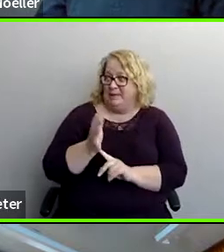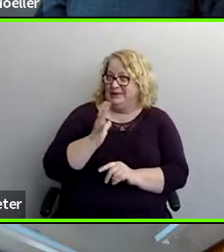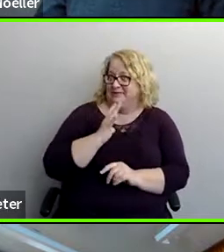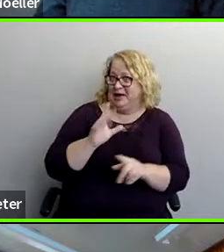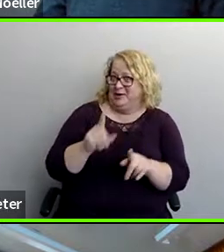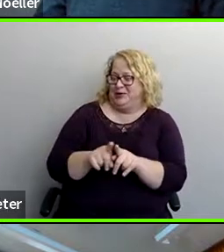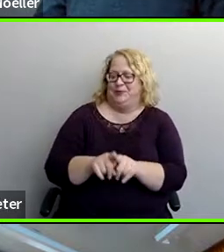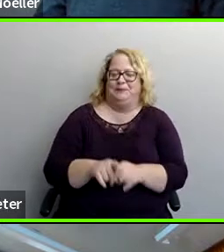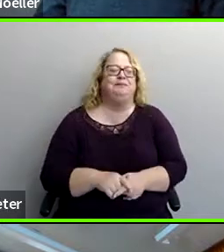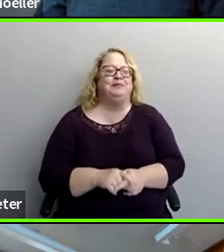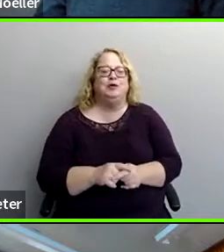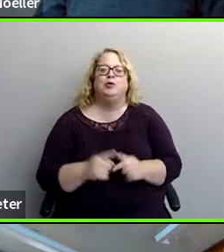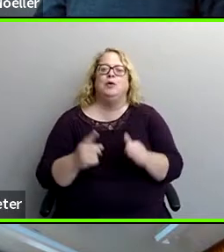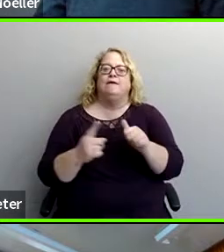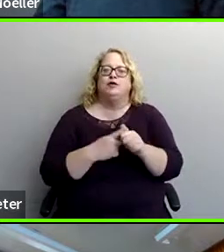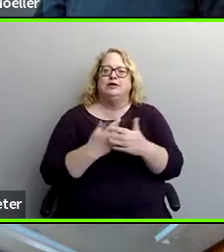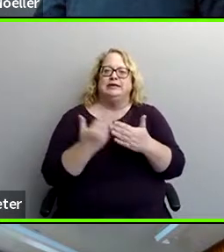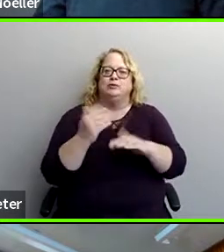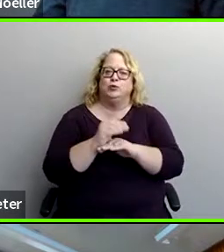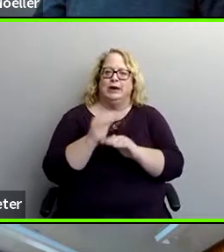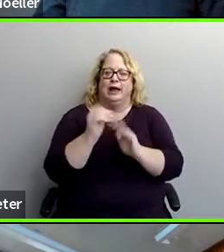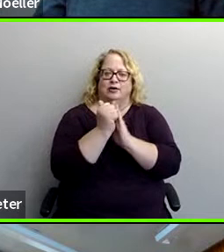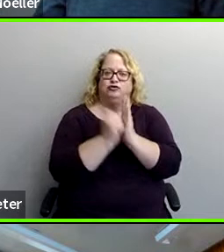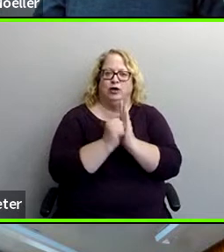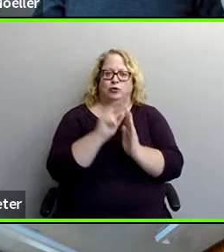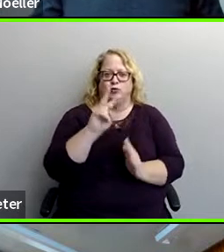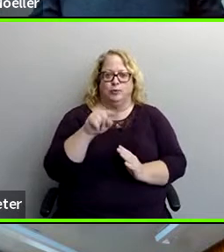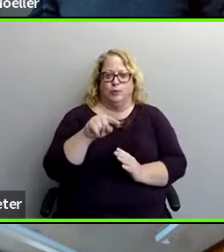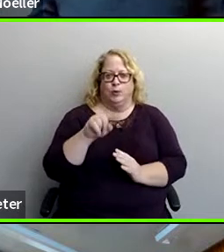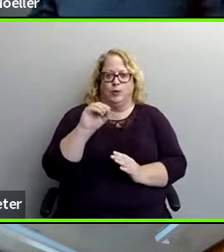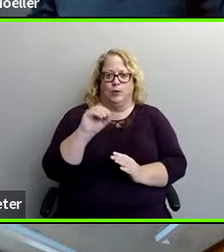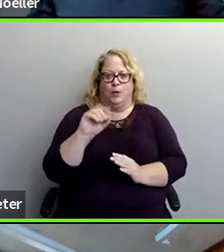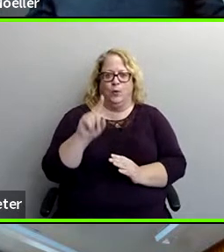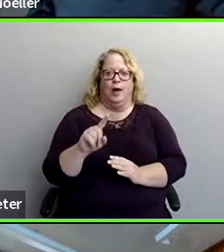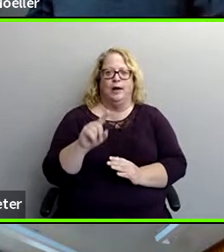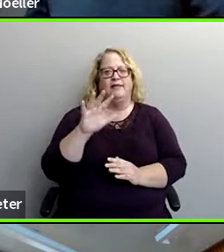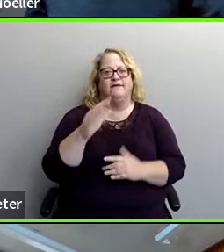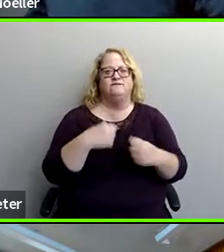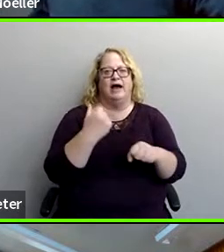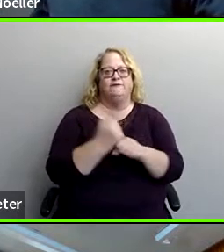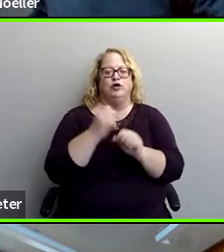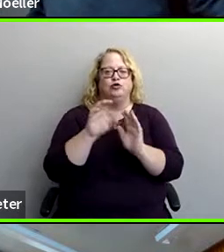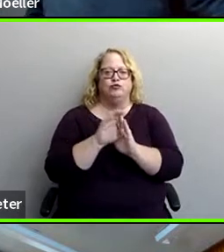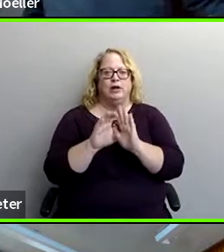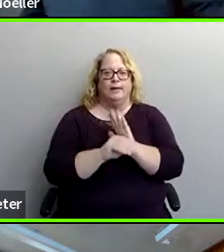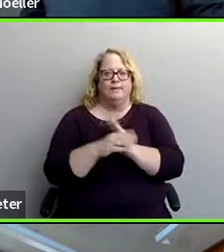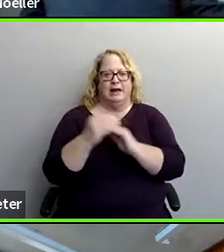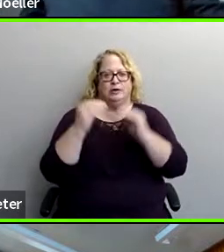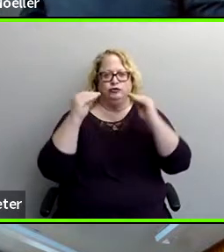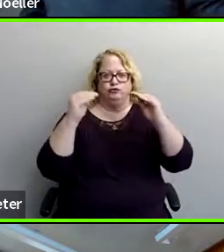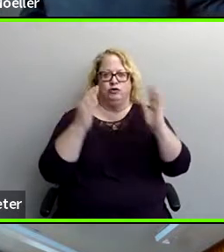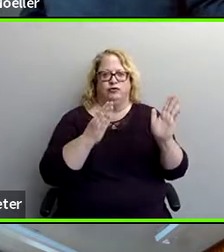So first thing on our agenda, 2.01, we have the 5-year curriculum and instruction plan update.